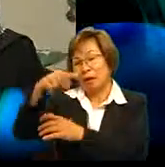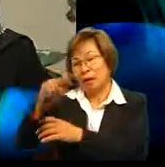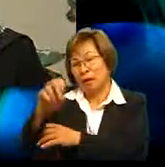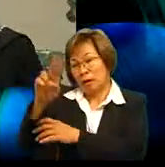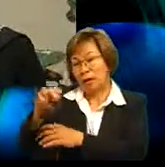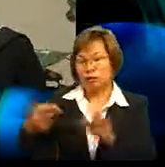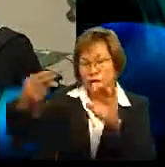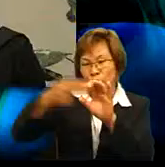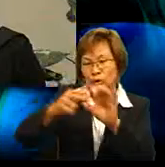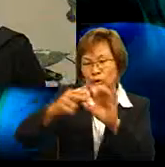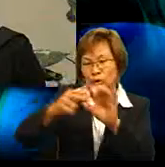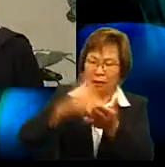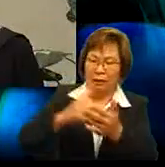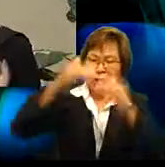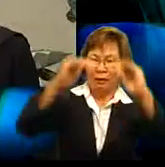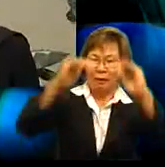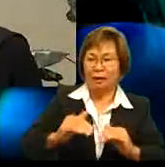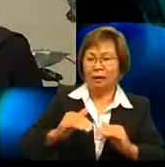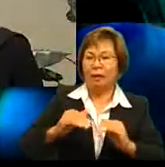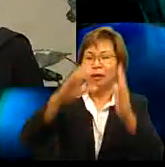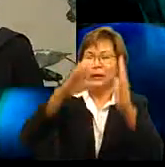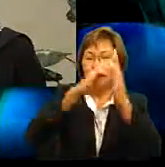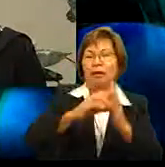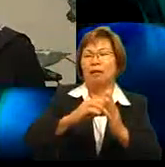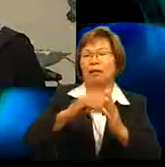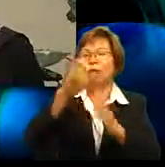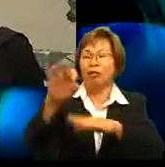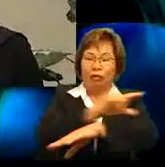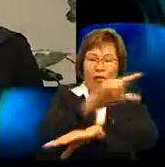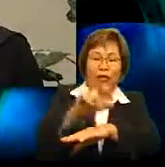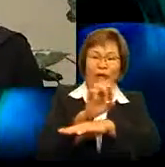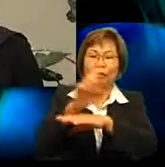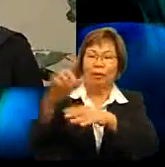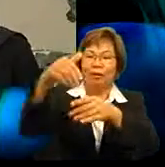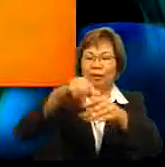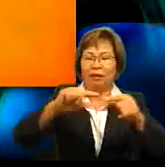join us again in the next episode of Grounded in Grammar. Bye!